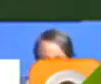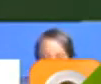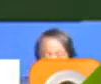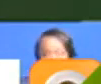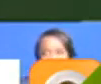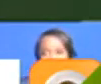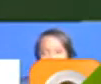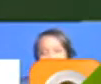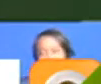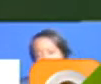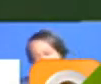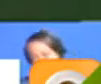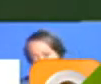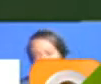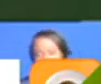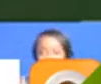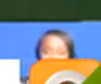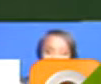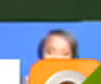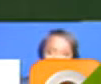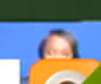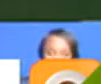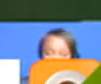of legislating, and their